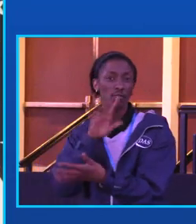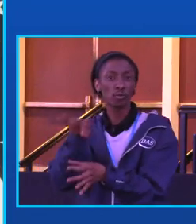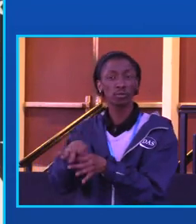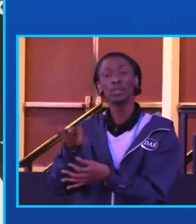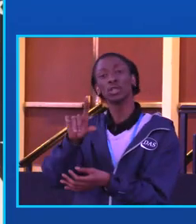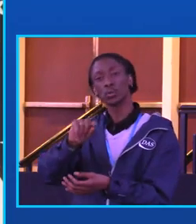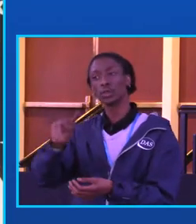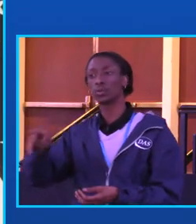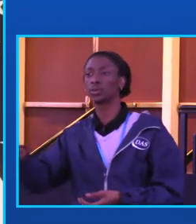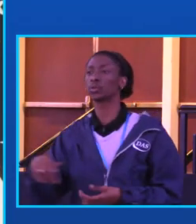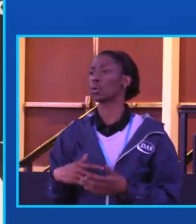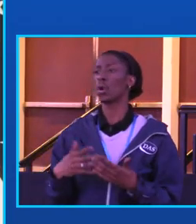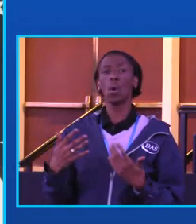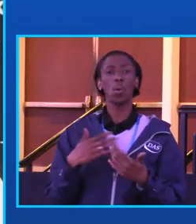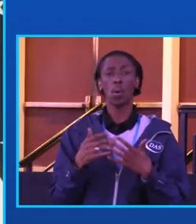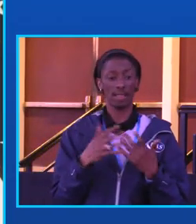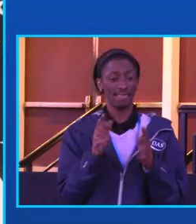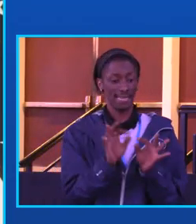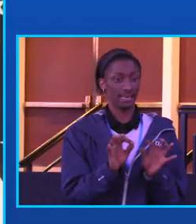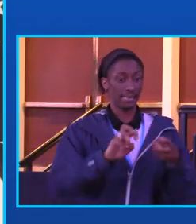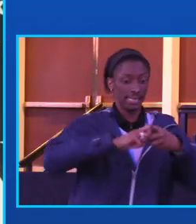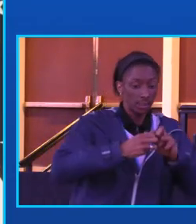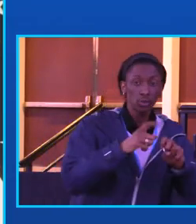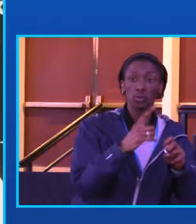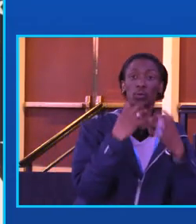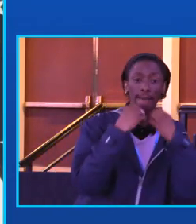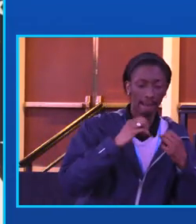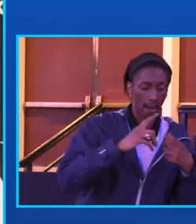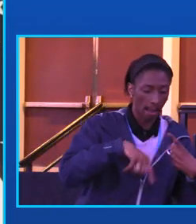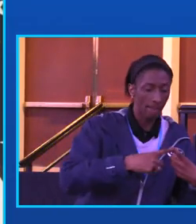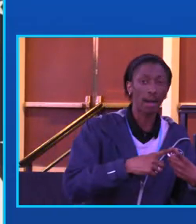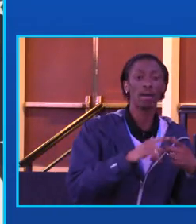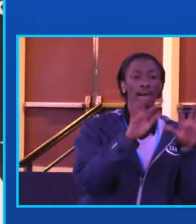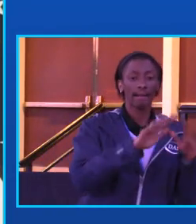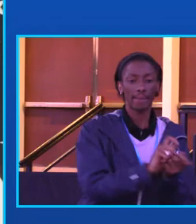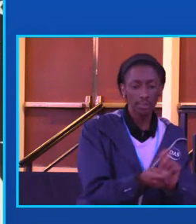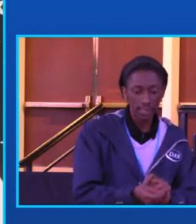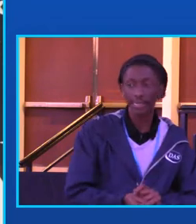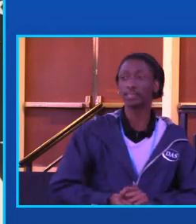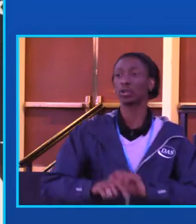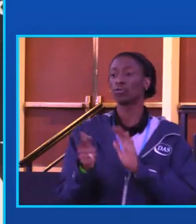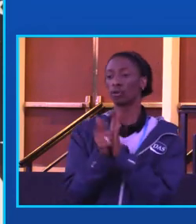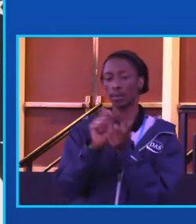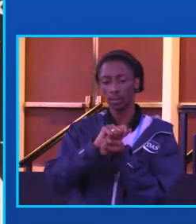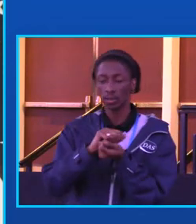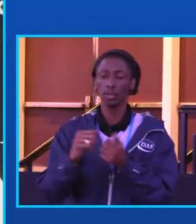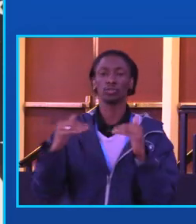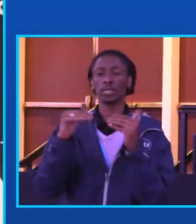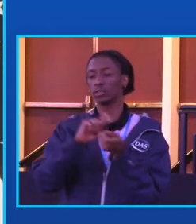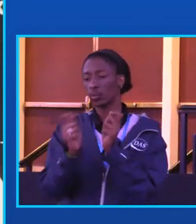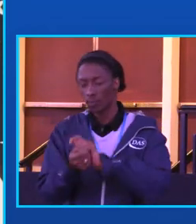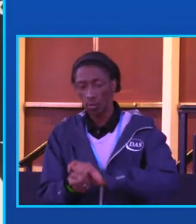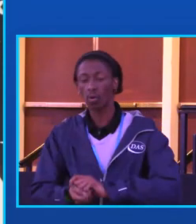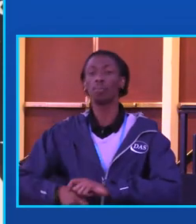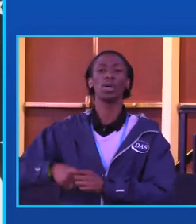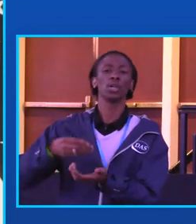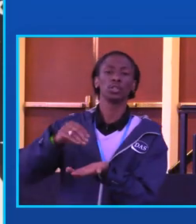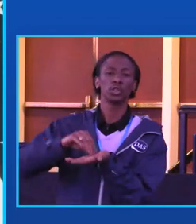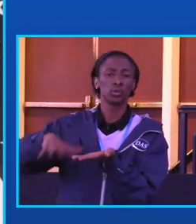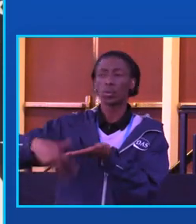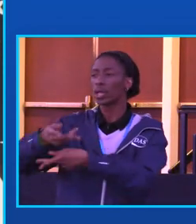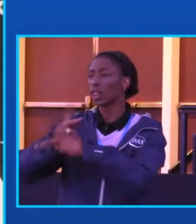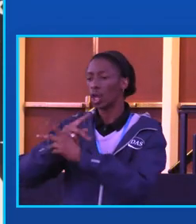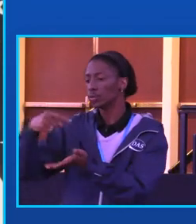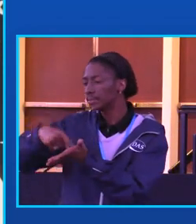you care most about is climate change, criminal justice reform, the rising cost of healthcare, or student loan debt, there